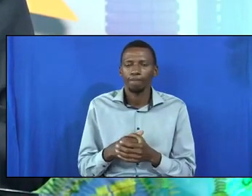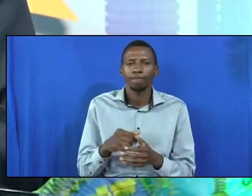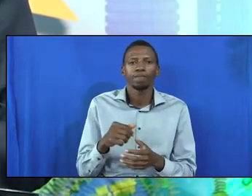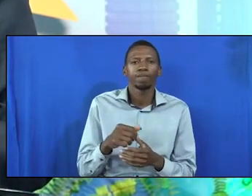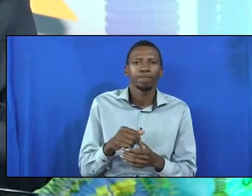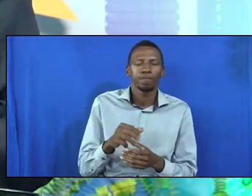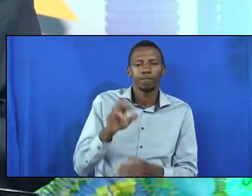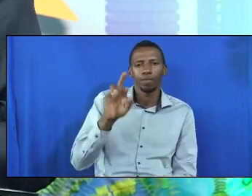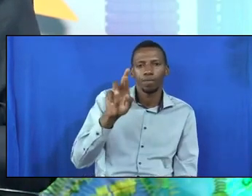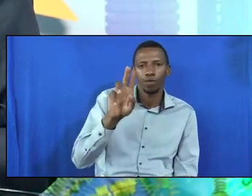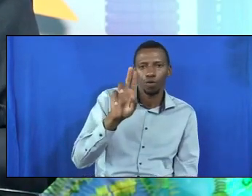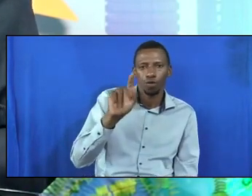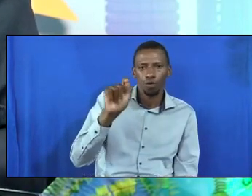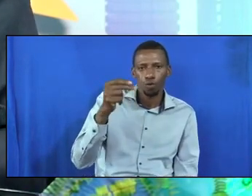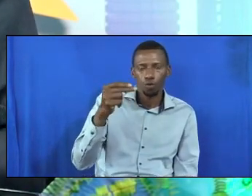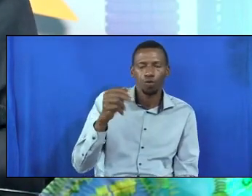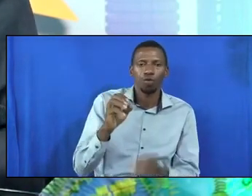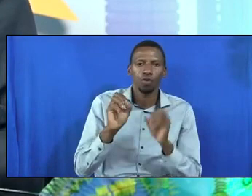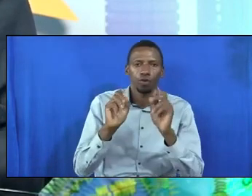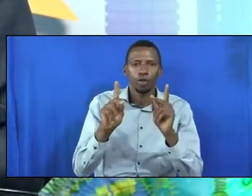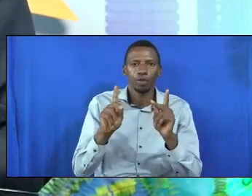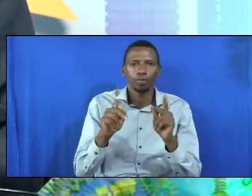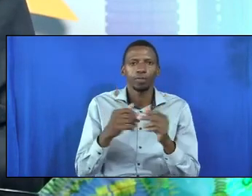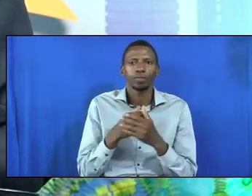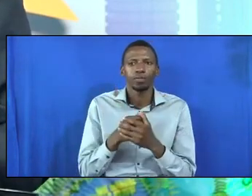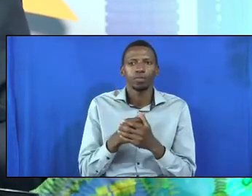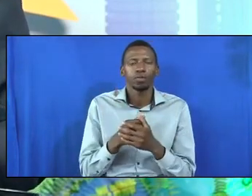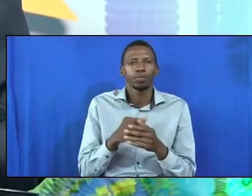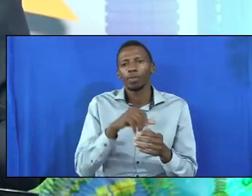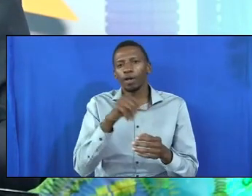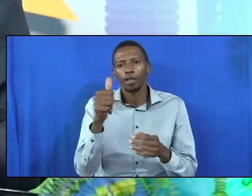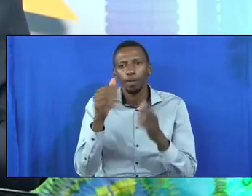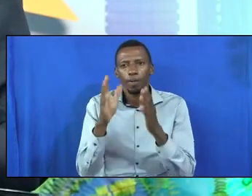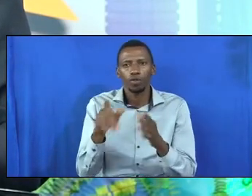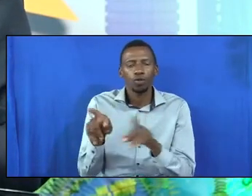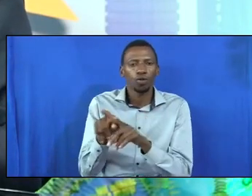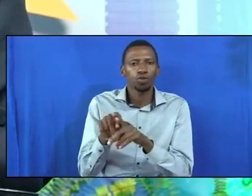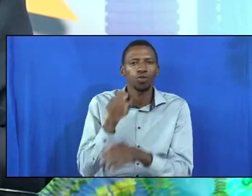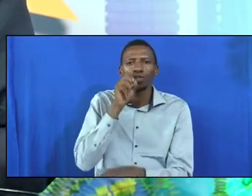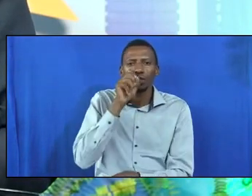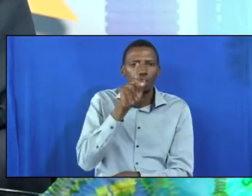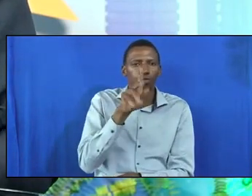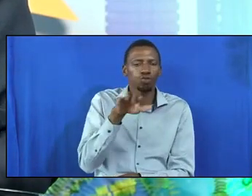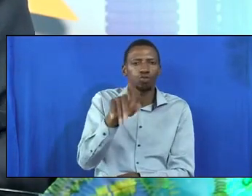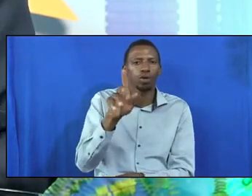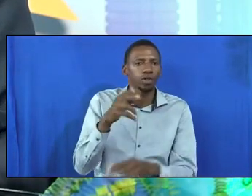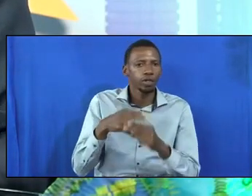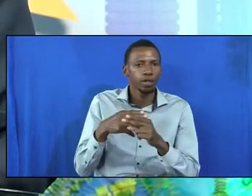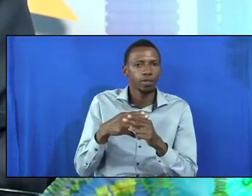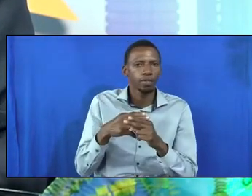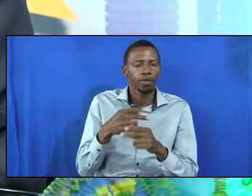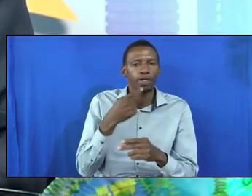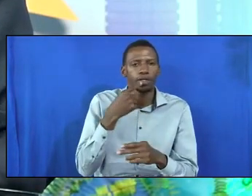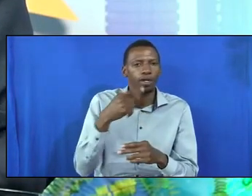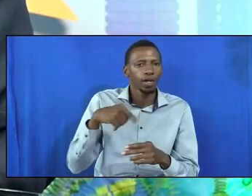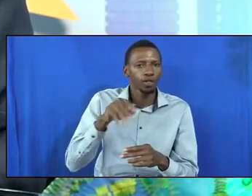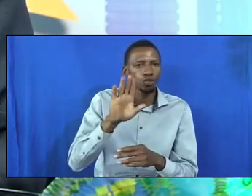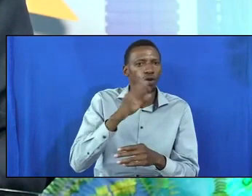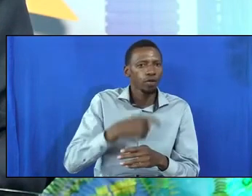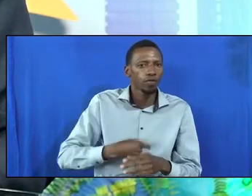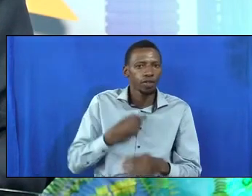Ruth, for a moment. Okay. Then we want another one. Also, shout your name. And say, the visitor, tell us the